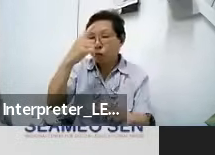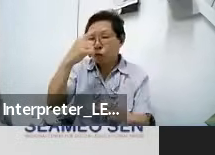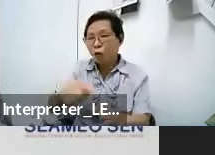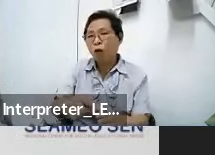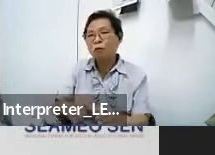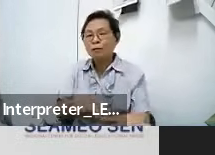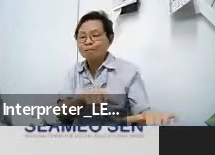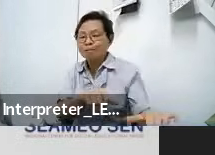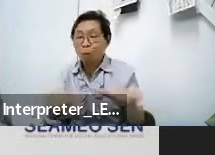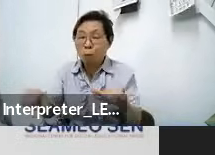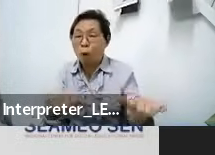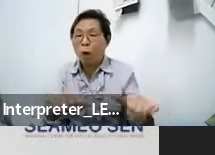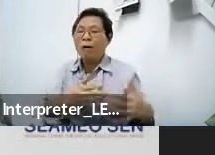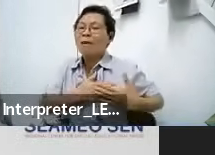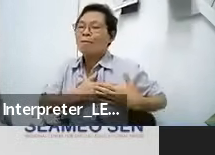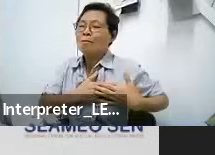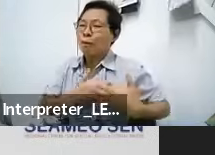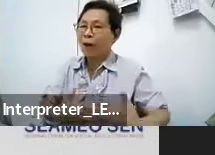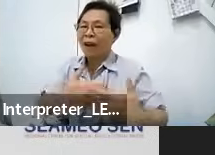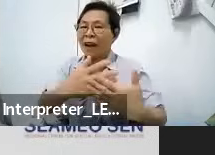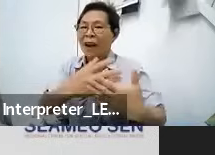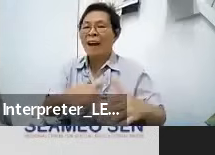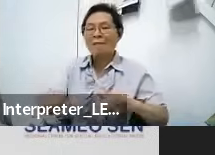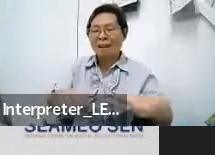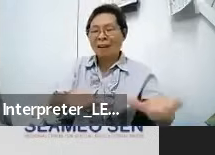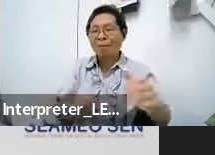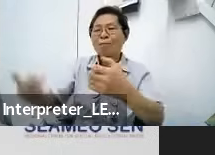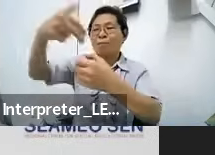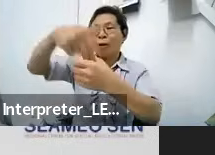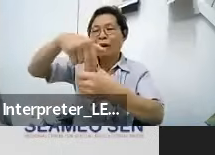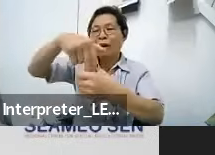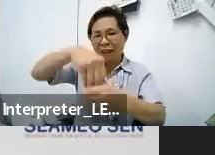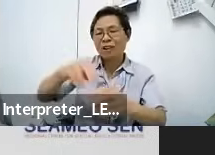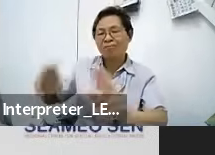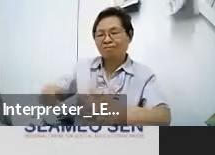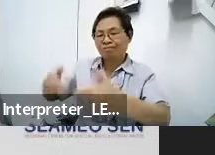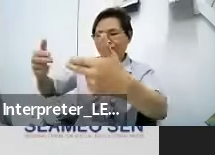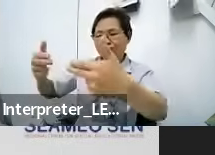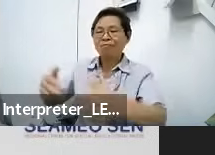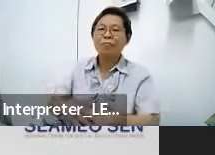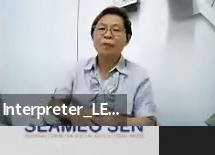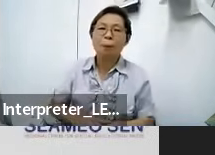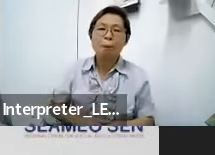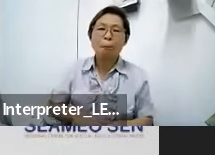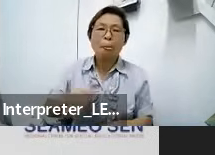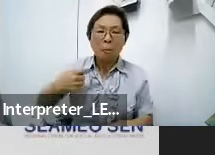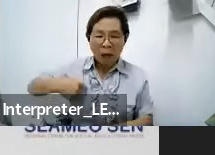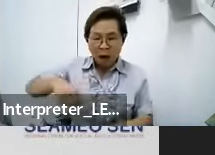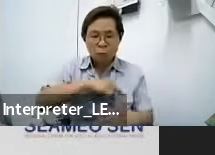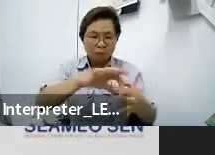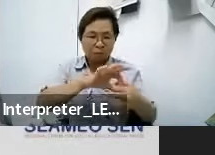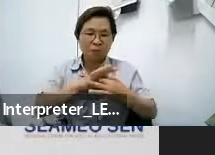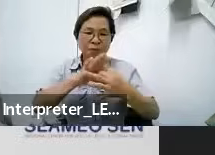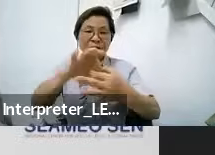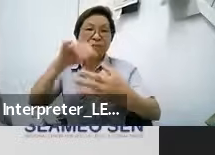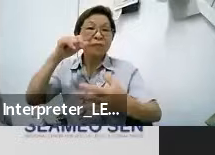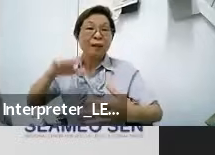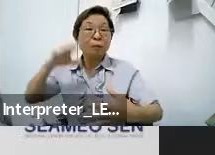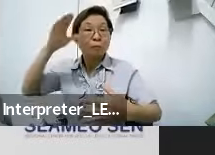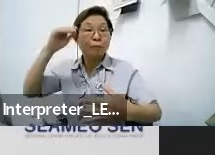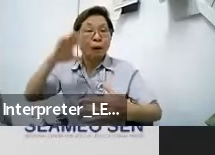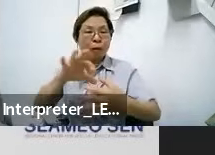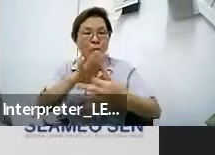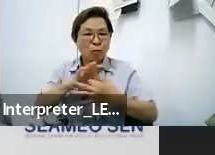rigorous dedication and active participation in today's webinar. Our collaboration, ladies and gentlemen,